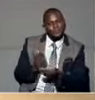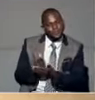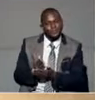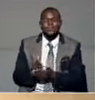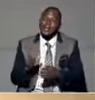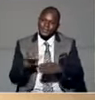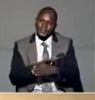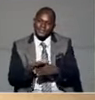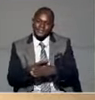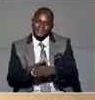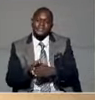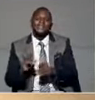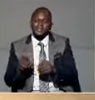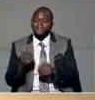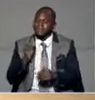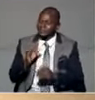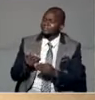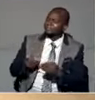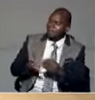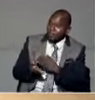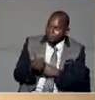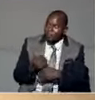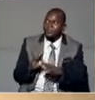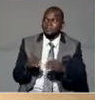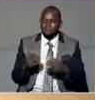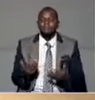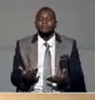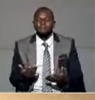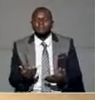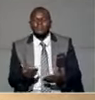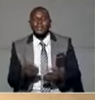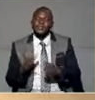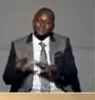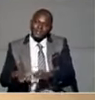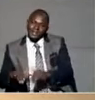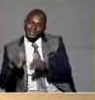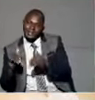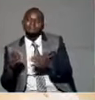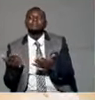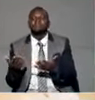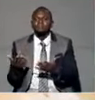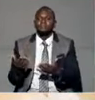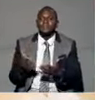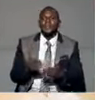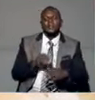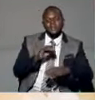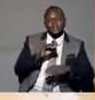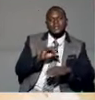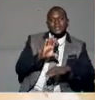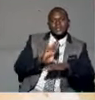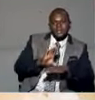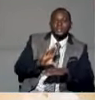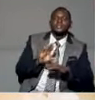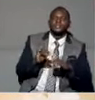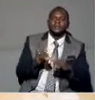very busy day for you. Oh, yes, you know, it right has. From the morning, yes, you know, yes. Being at Parliament, and also, you know, at the cathedral to yes, pray for, yes. for the